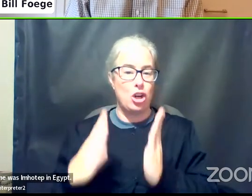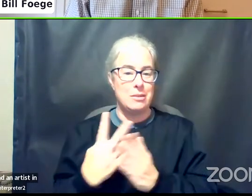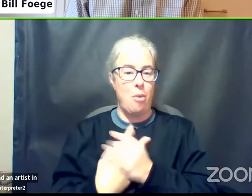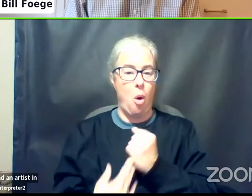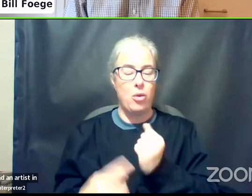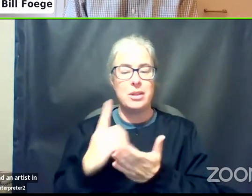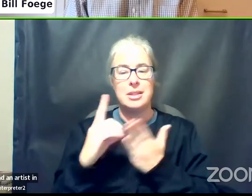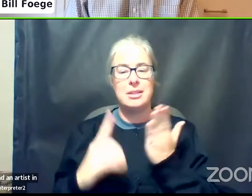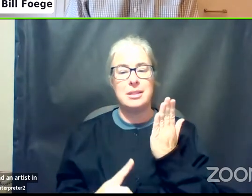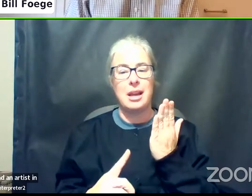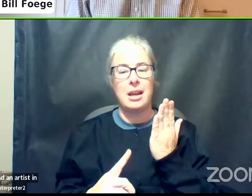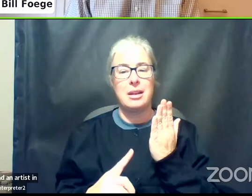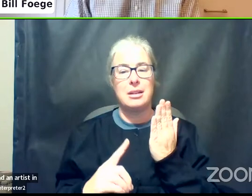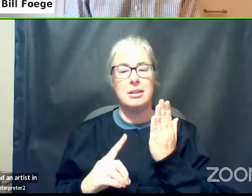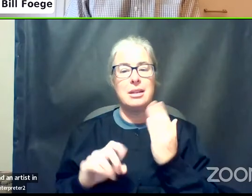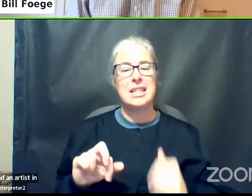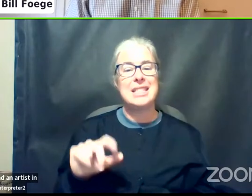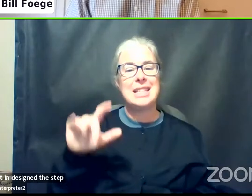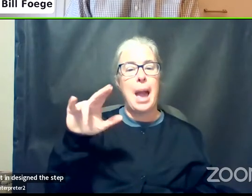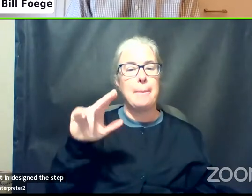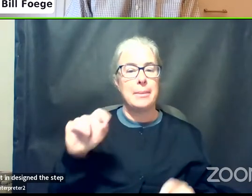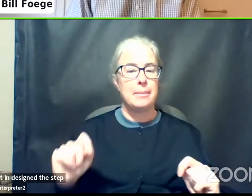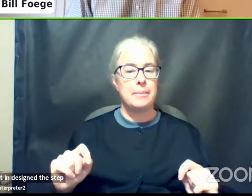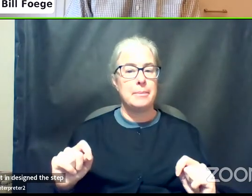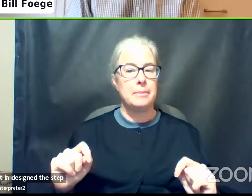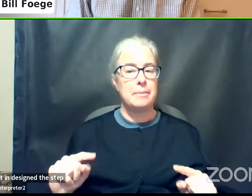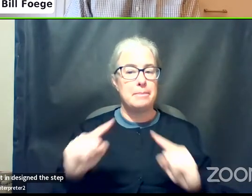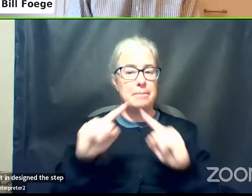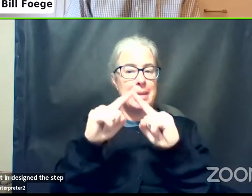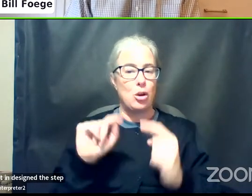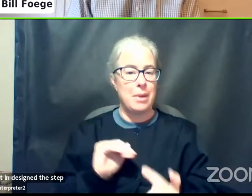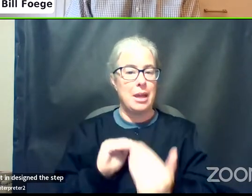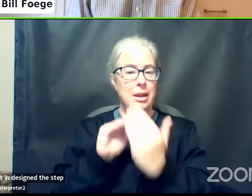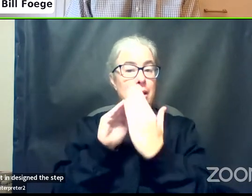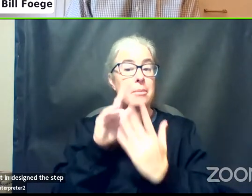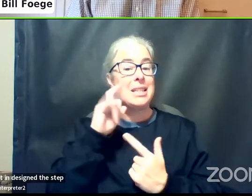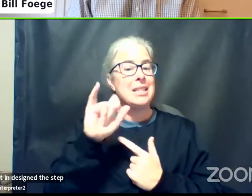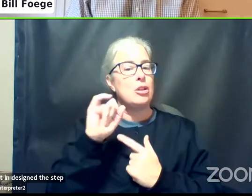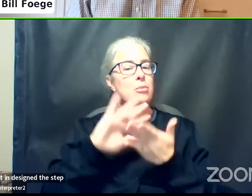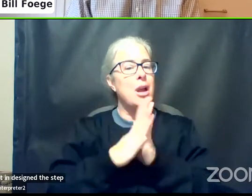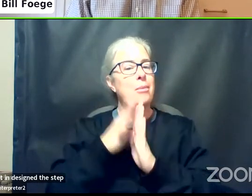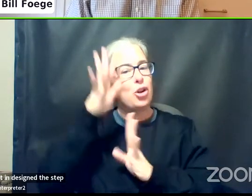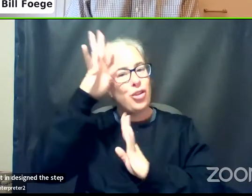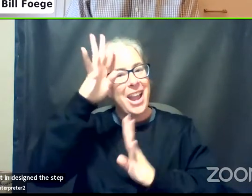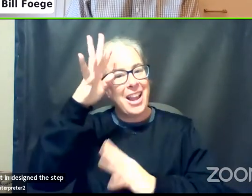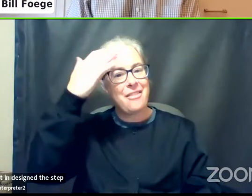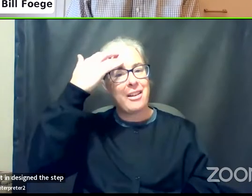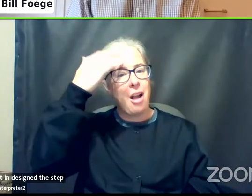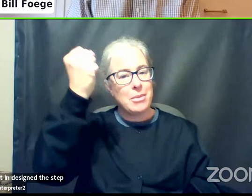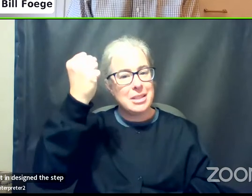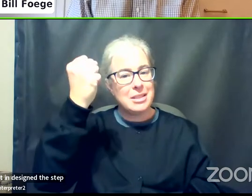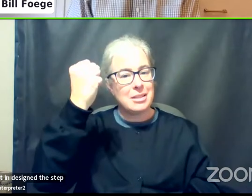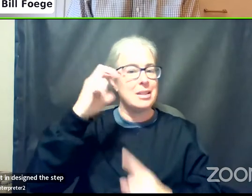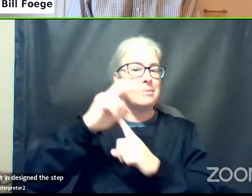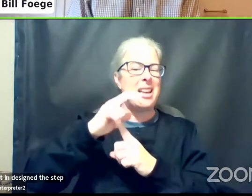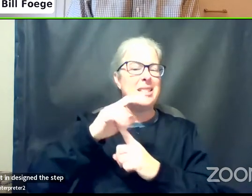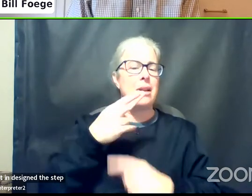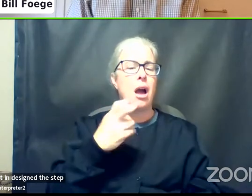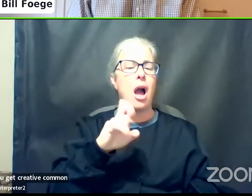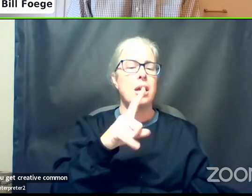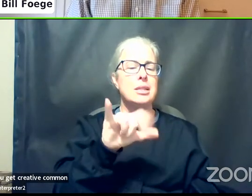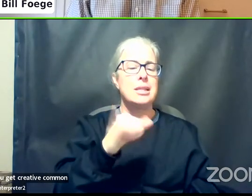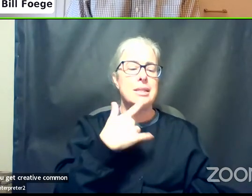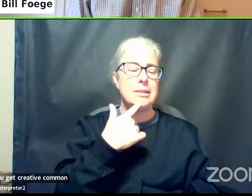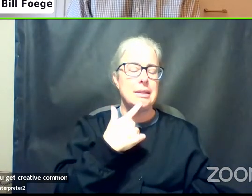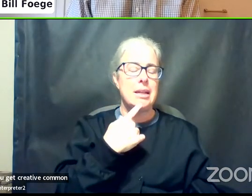designed the step pyramid because he said then you get creative common sense at its best it was Huxley as science